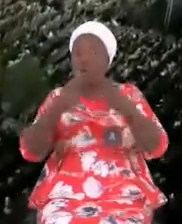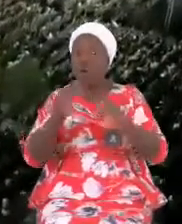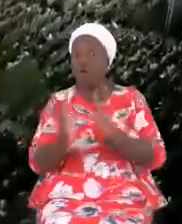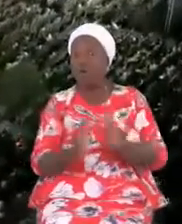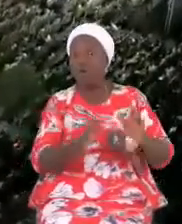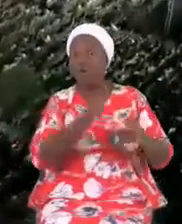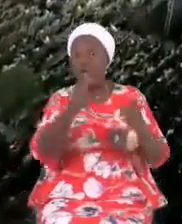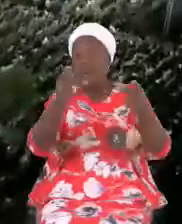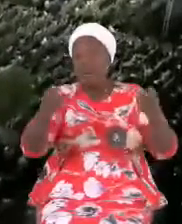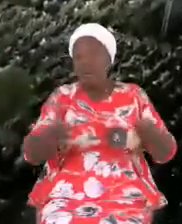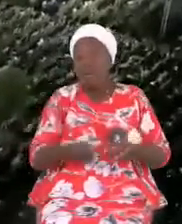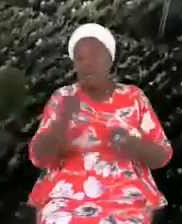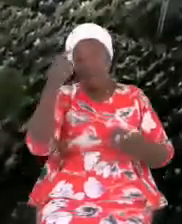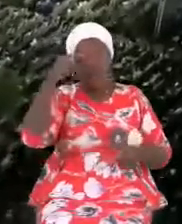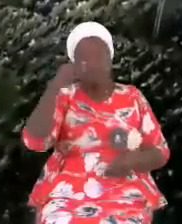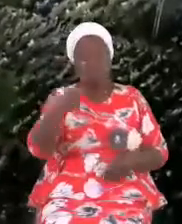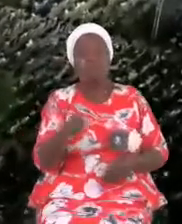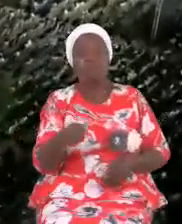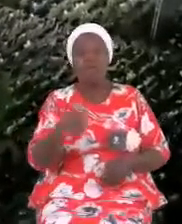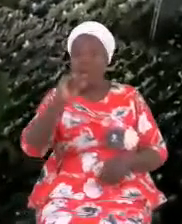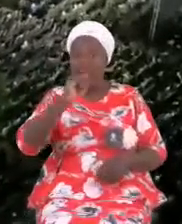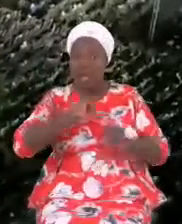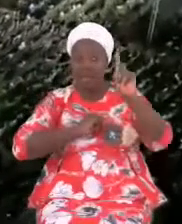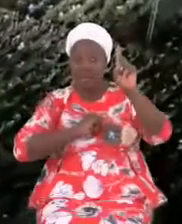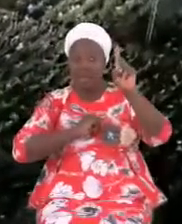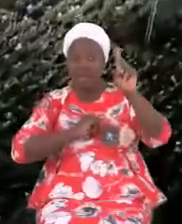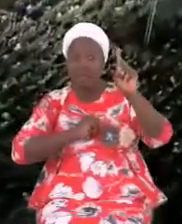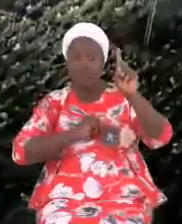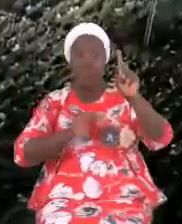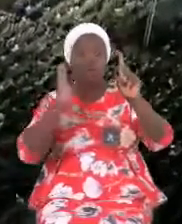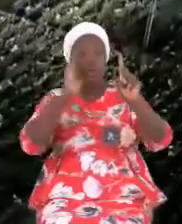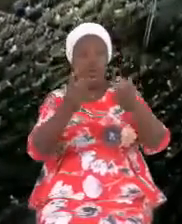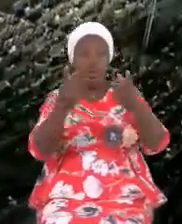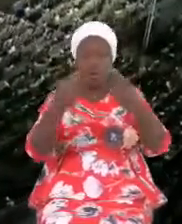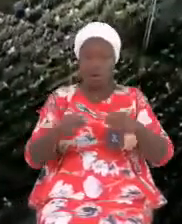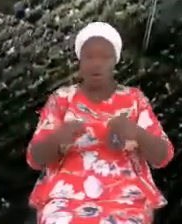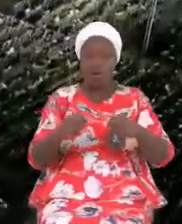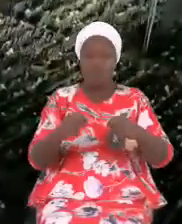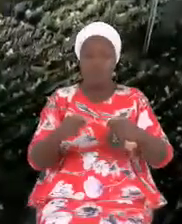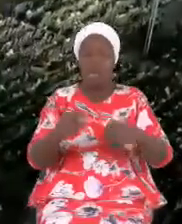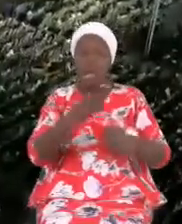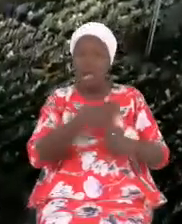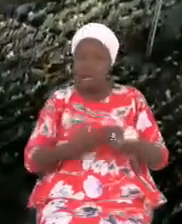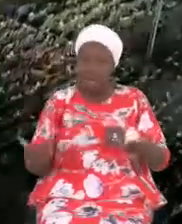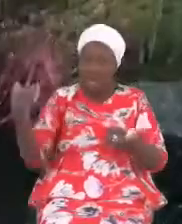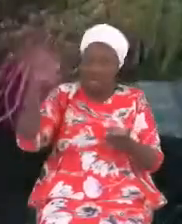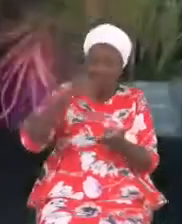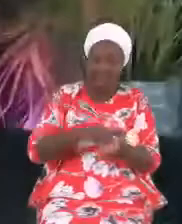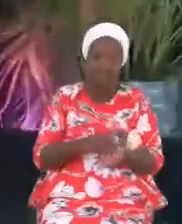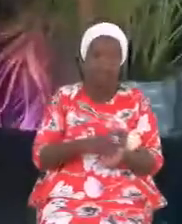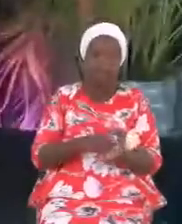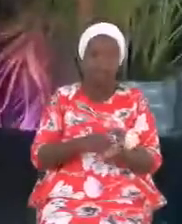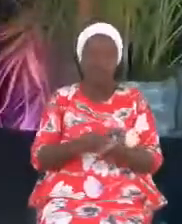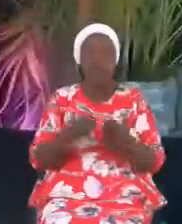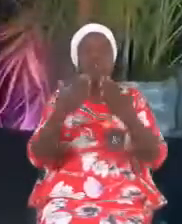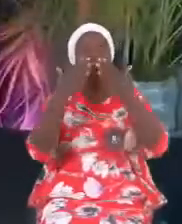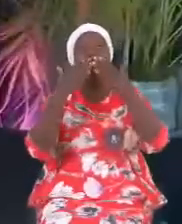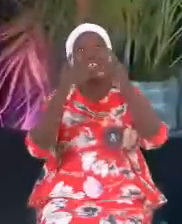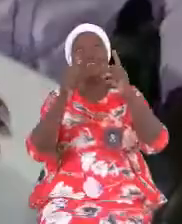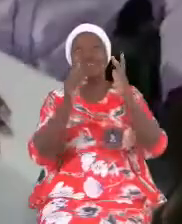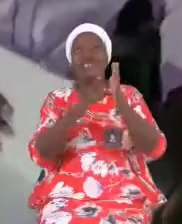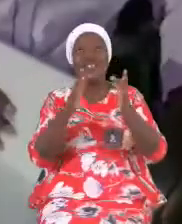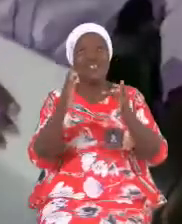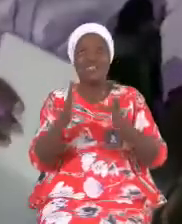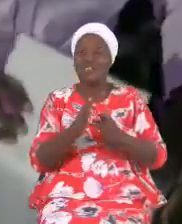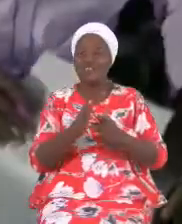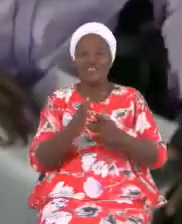a place for you, I will come again. Thank you, Jesus.